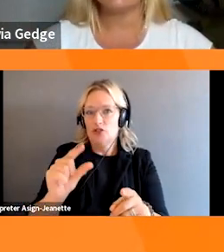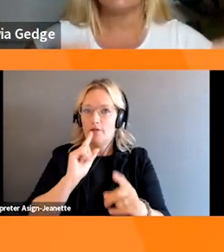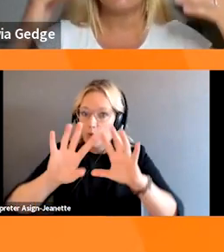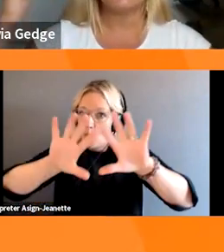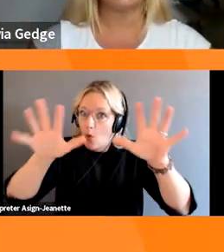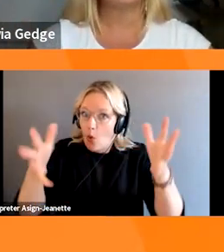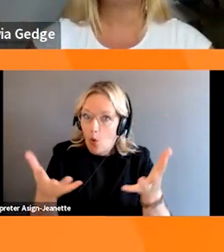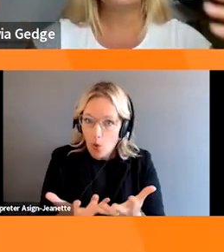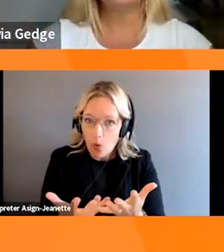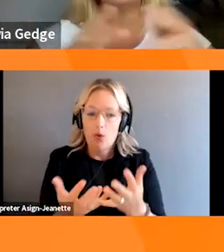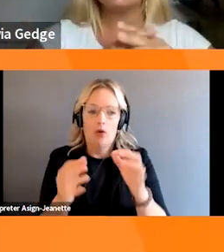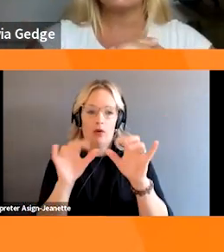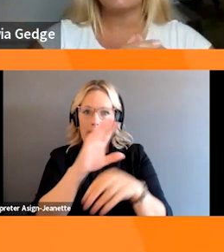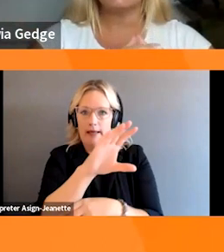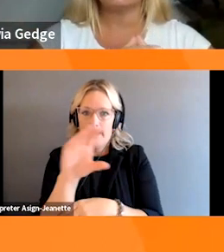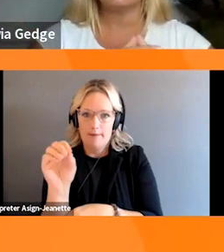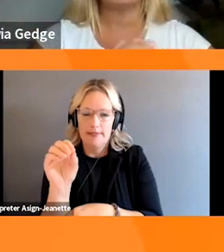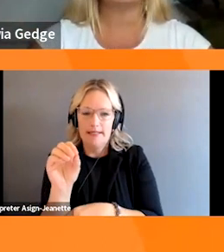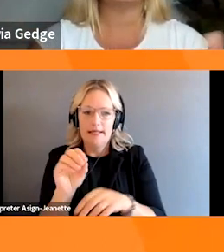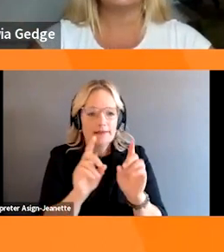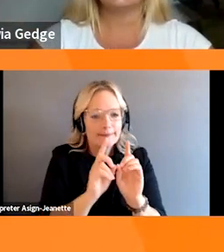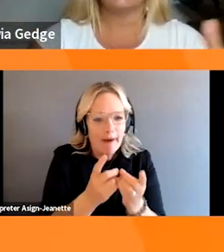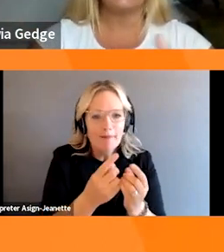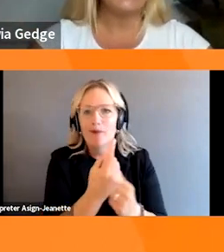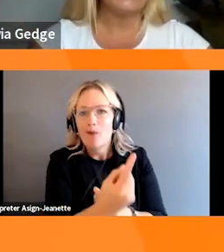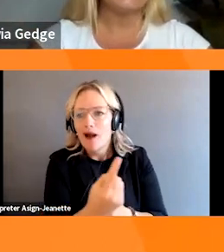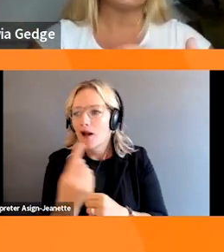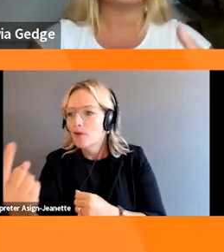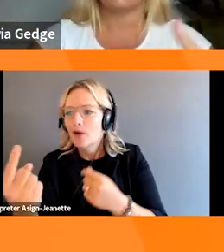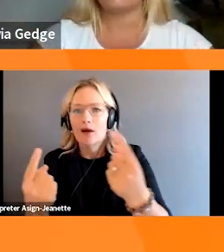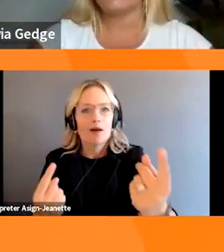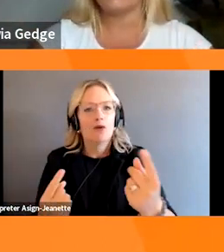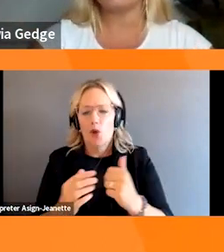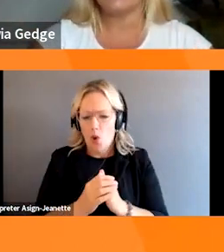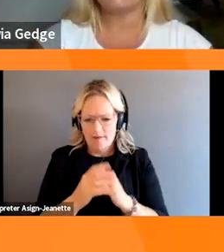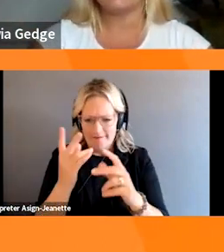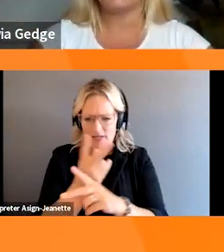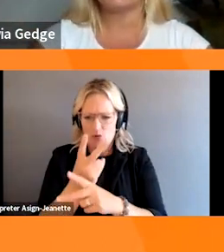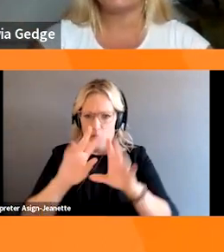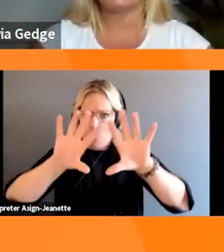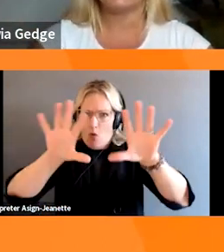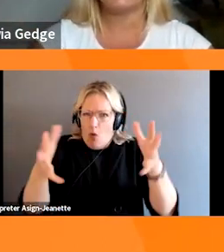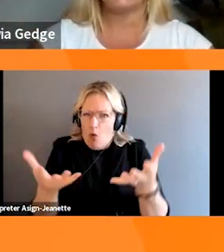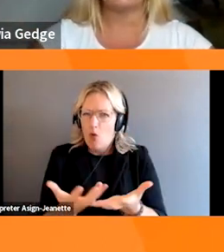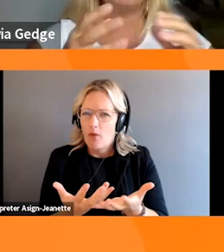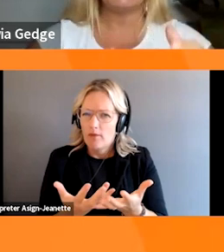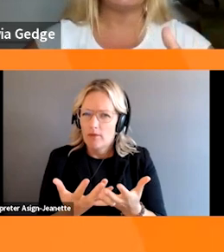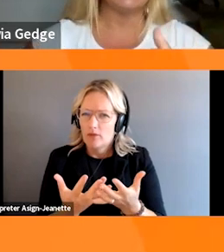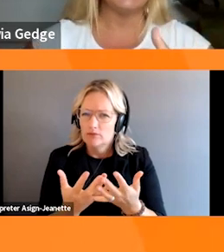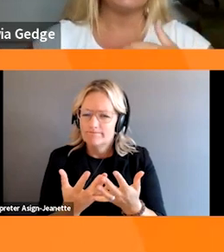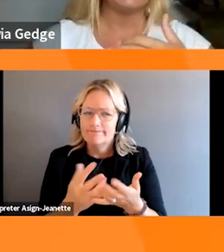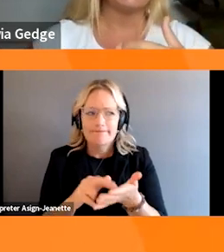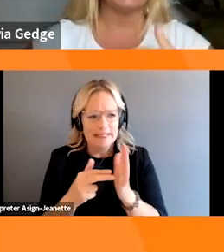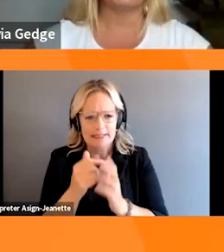different systems. So you need to start thinking, is there tools that can help me automate this process?